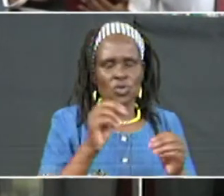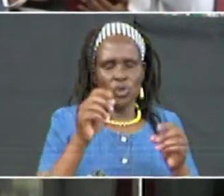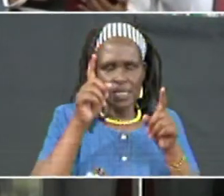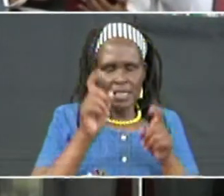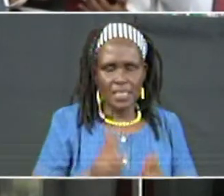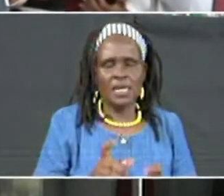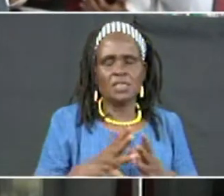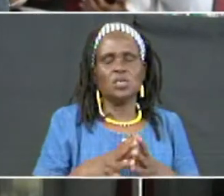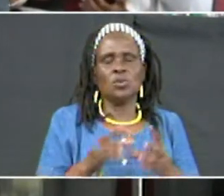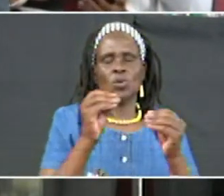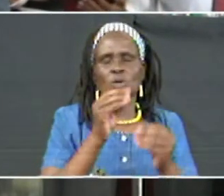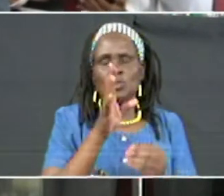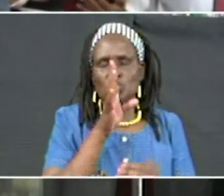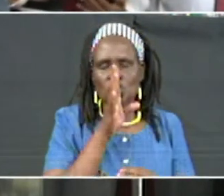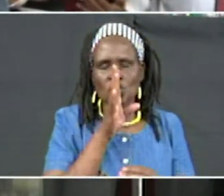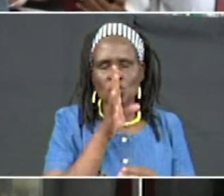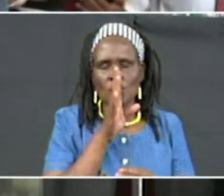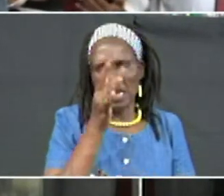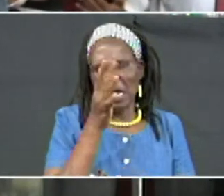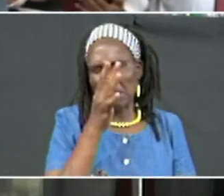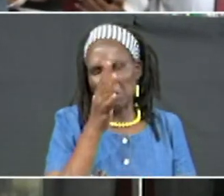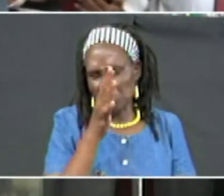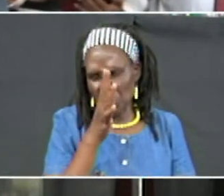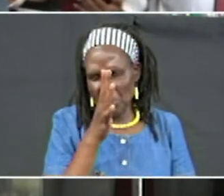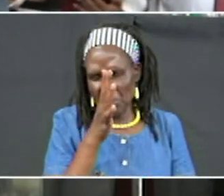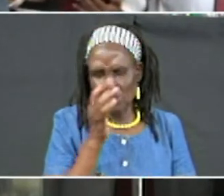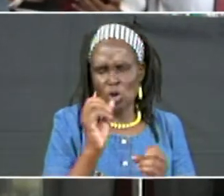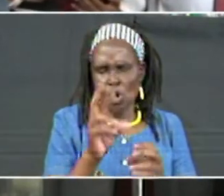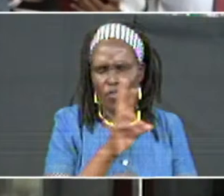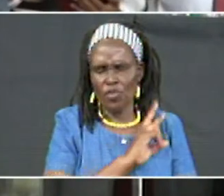to be a hypocrisy of religion.